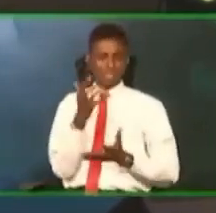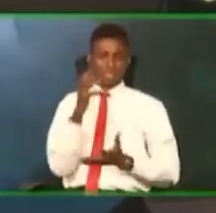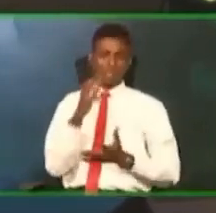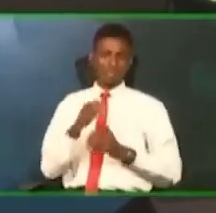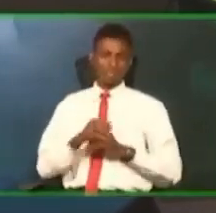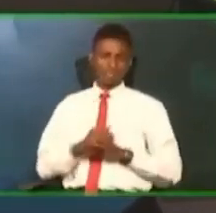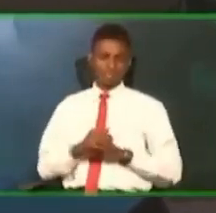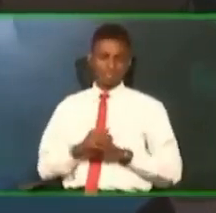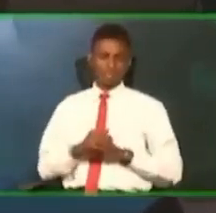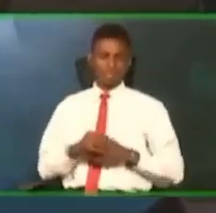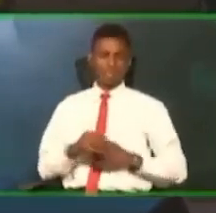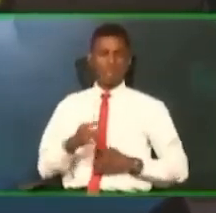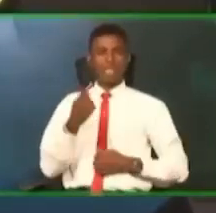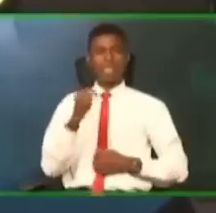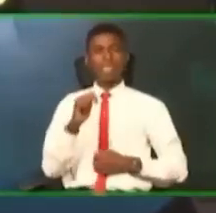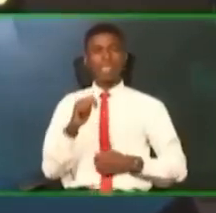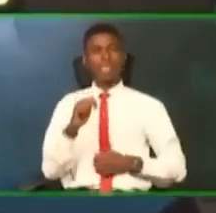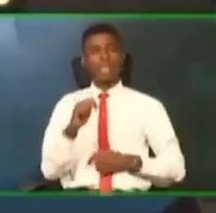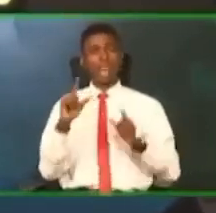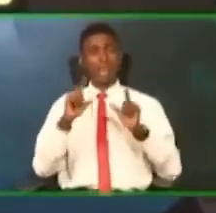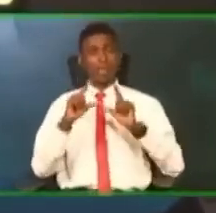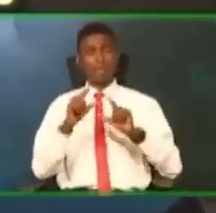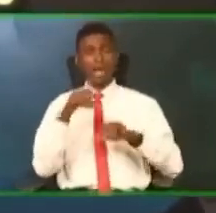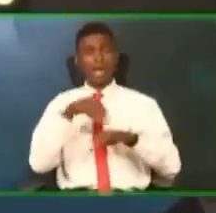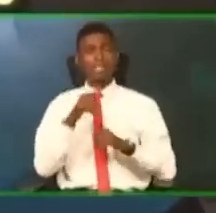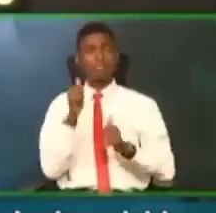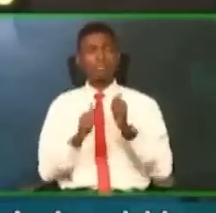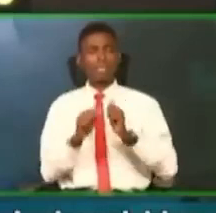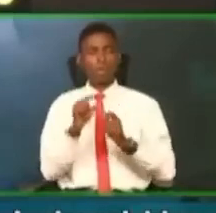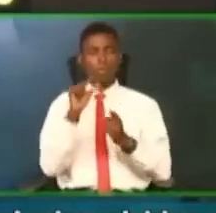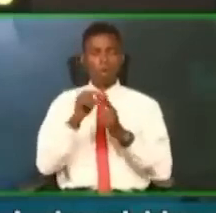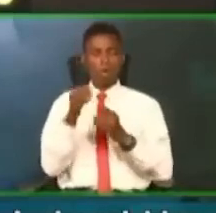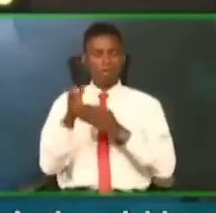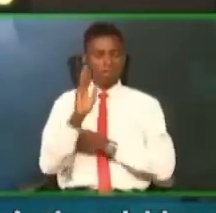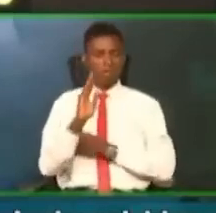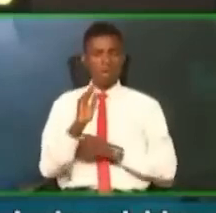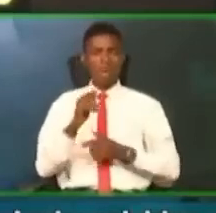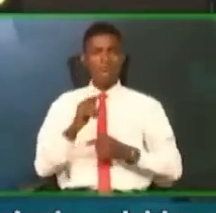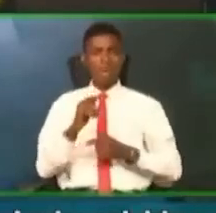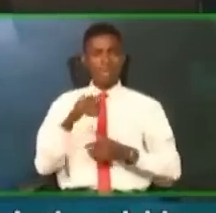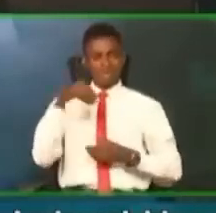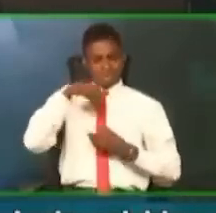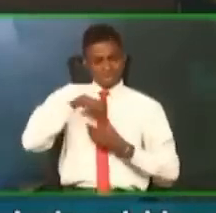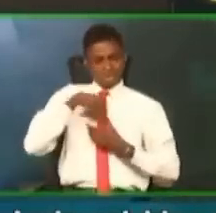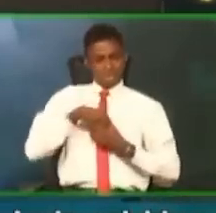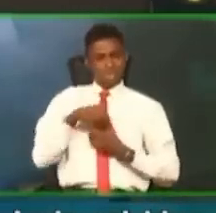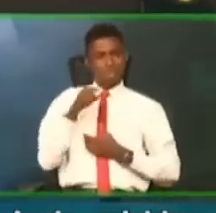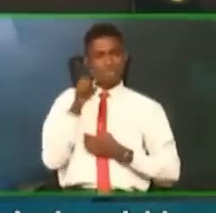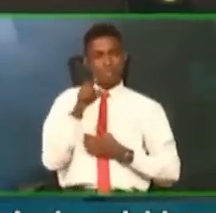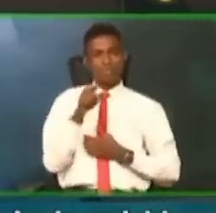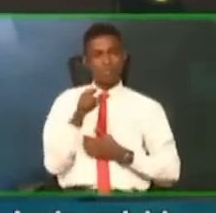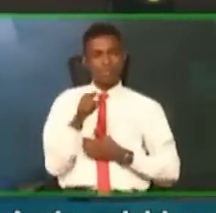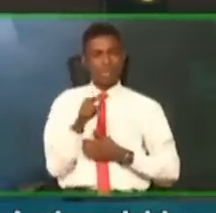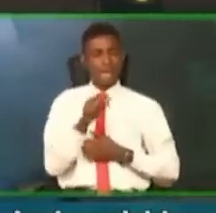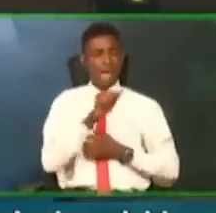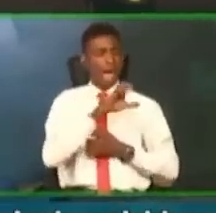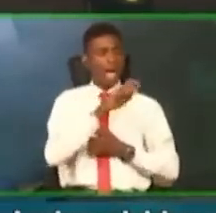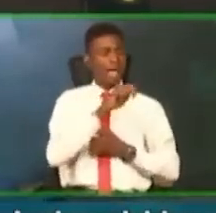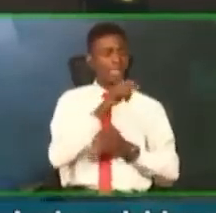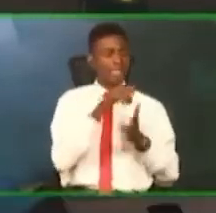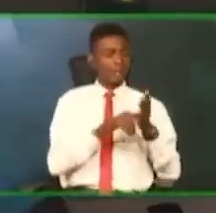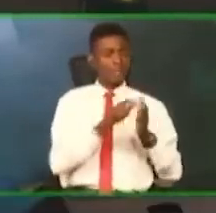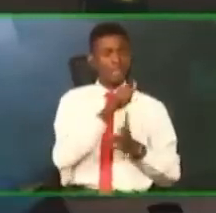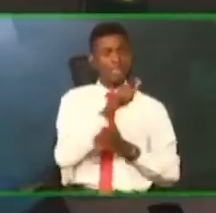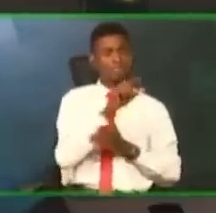The degree to which the word of God has dwelt in you richly. In fact, Acts chapter 20 and verse 32 says, and